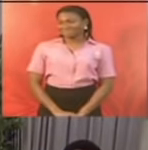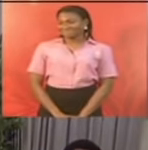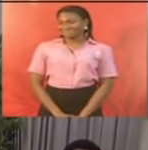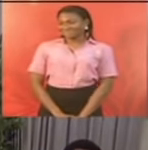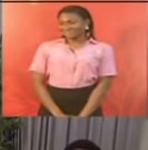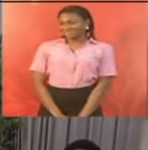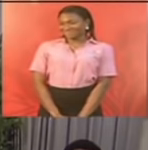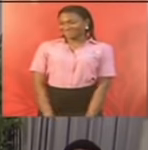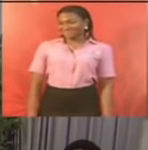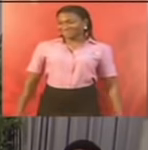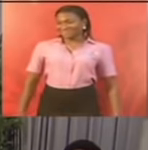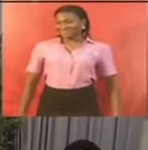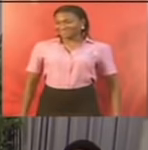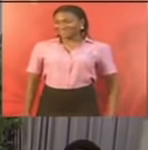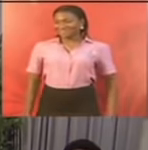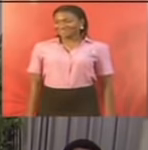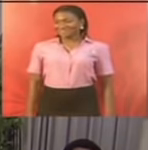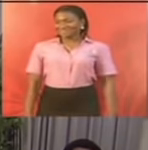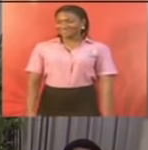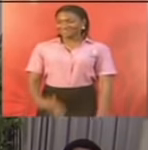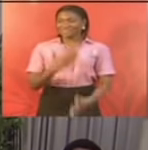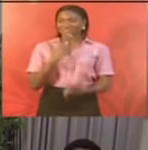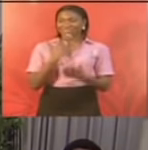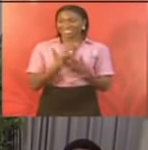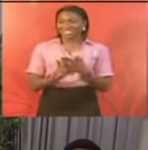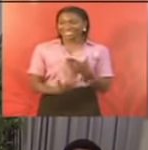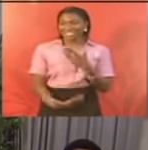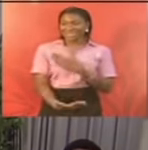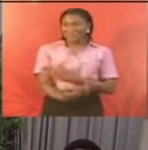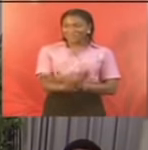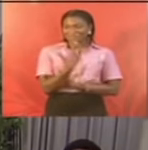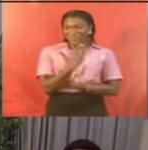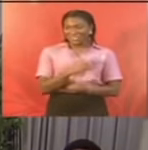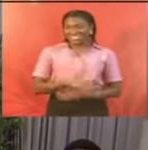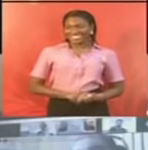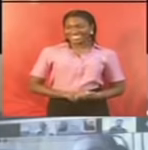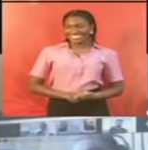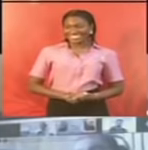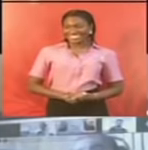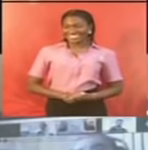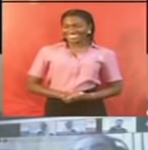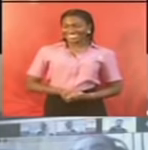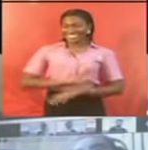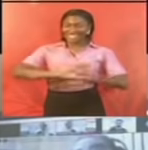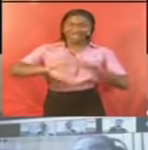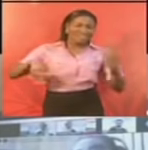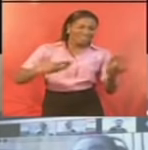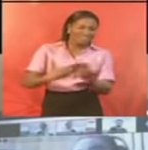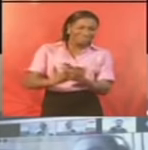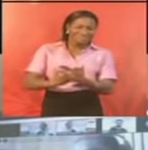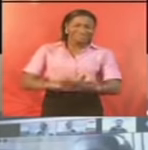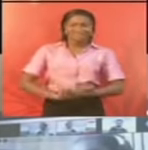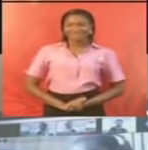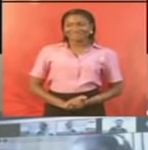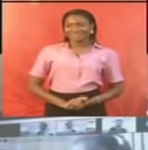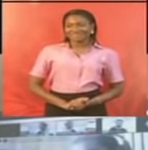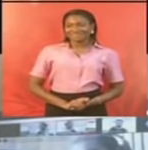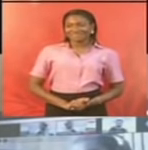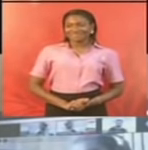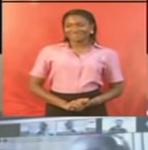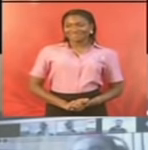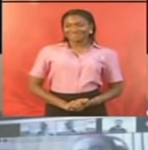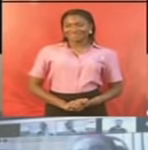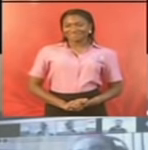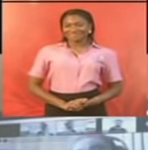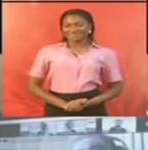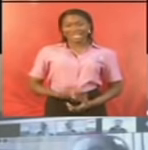questions. And good morning to you, Ms. Alcantara, and to the panel, Stephen Cummings, 98.1 FM. I have